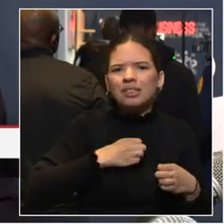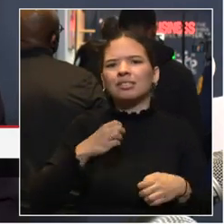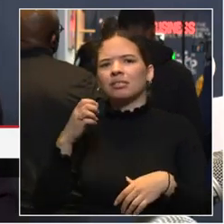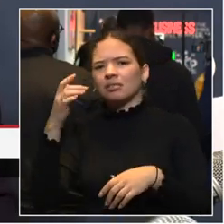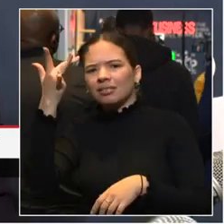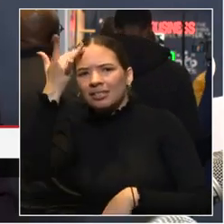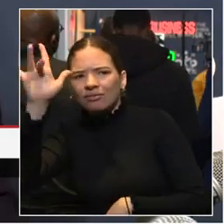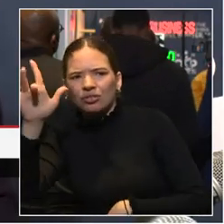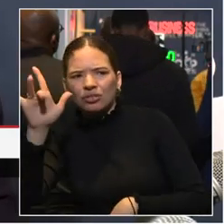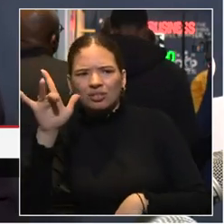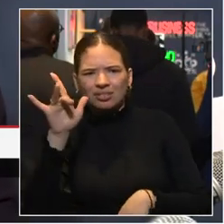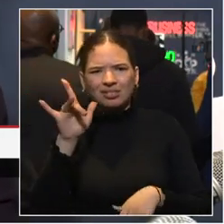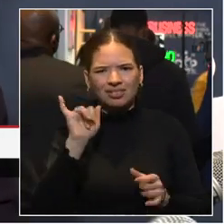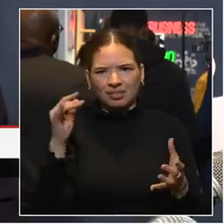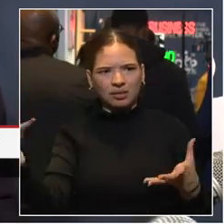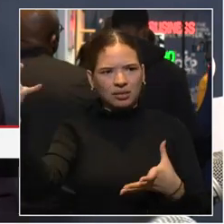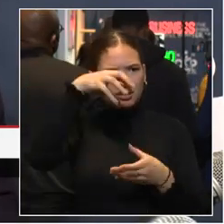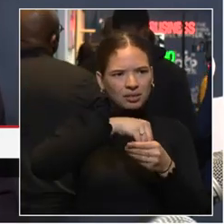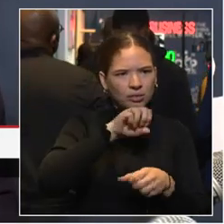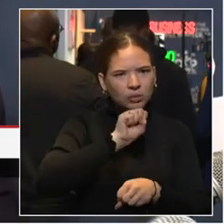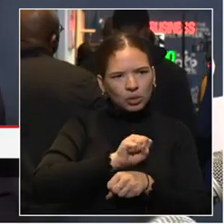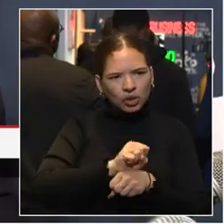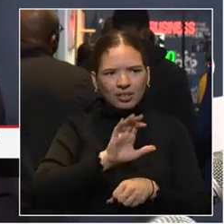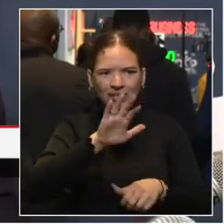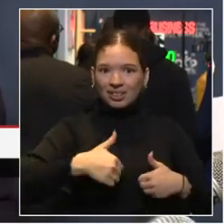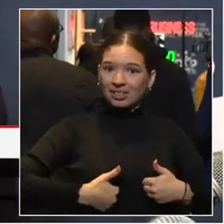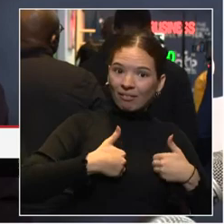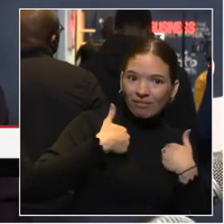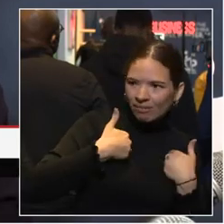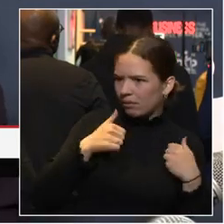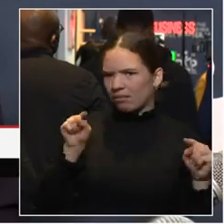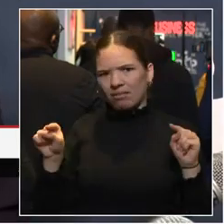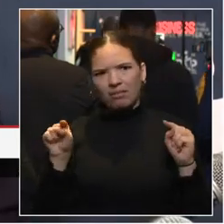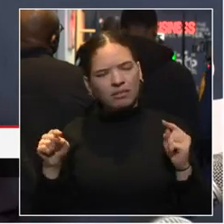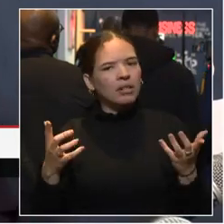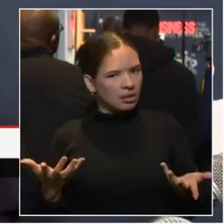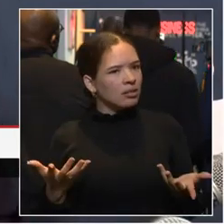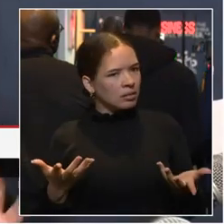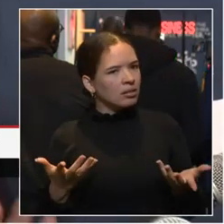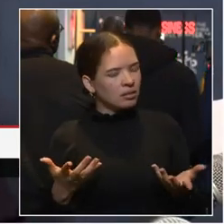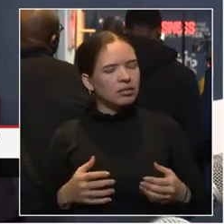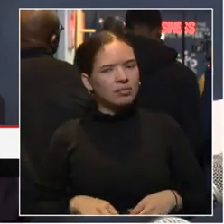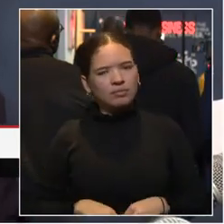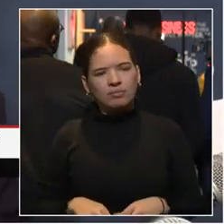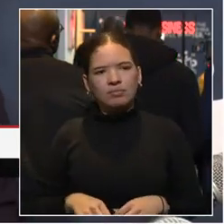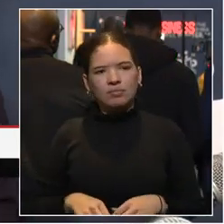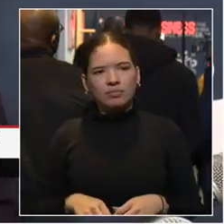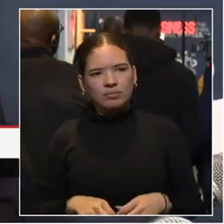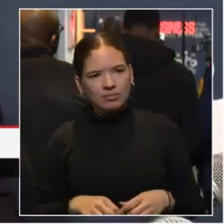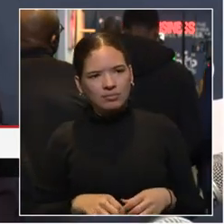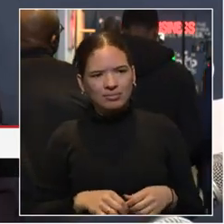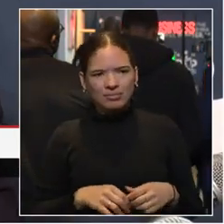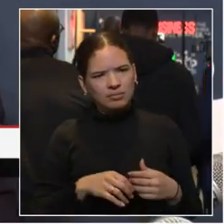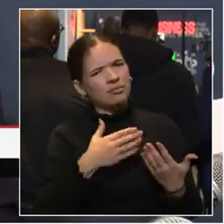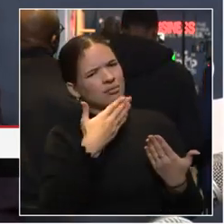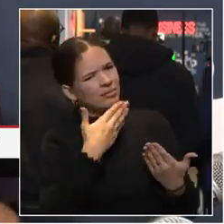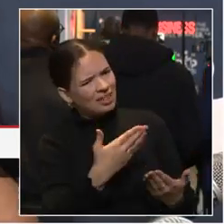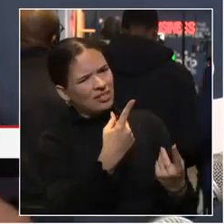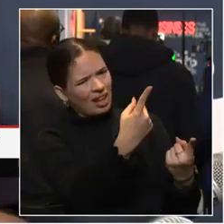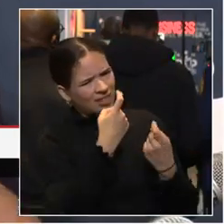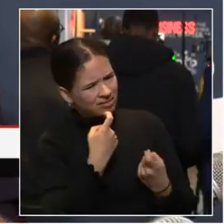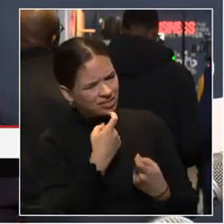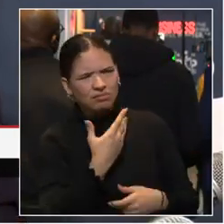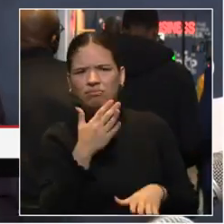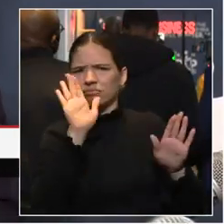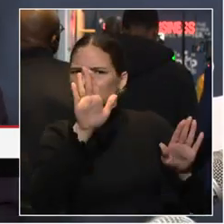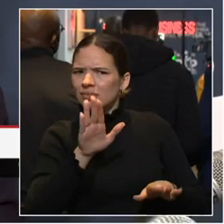work and that you need in life. Right. And so I feel great that you guys asked that question because that